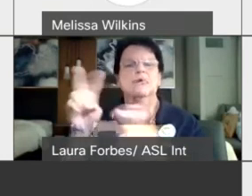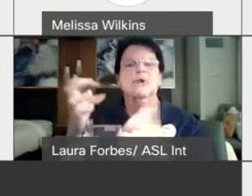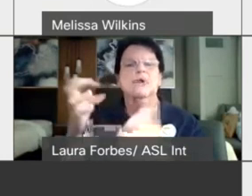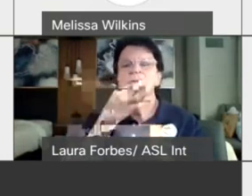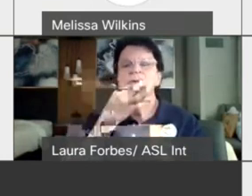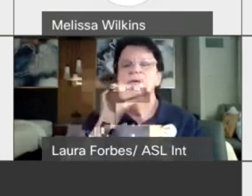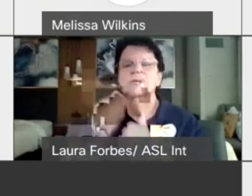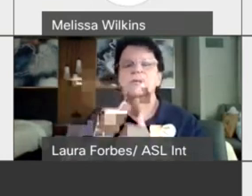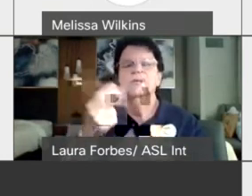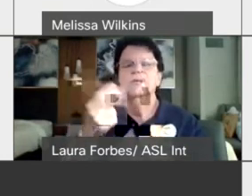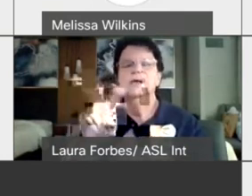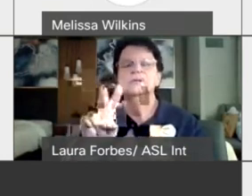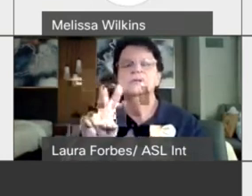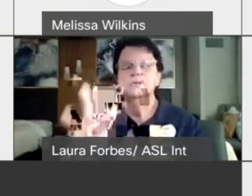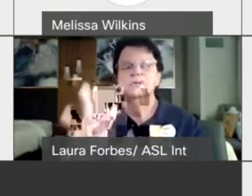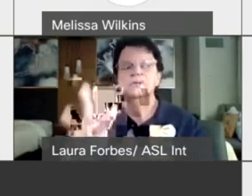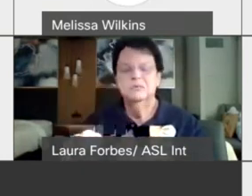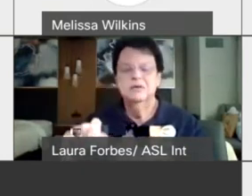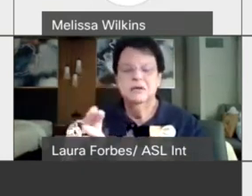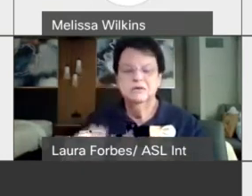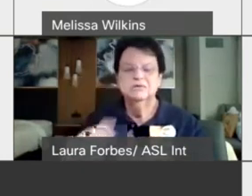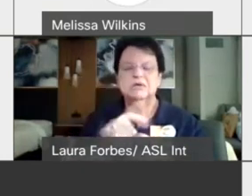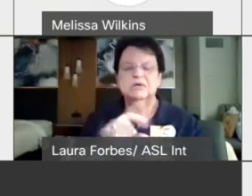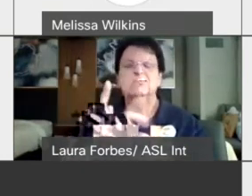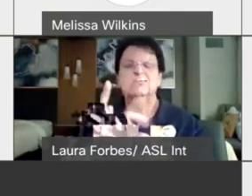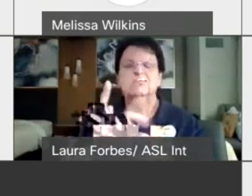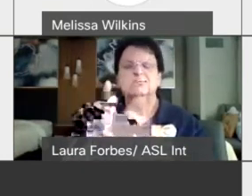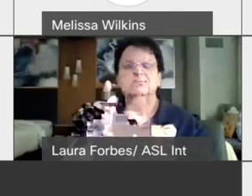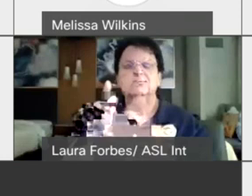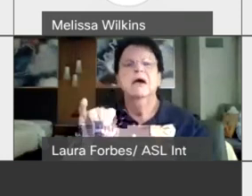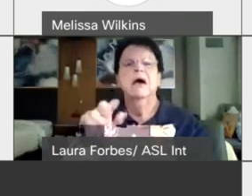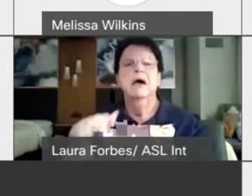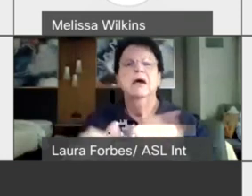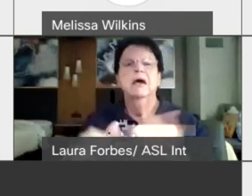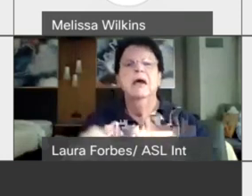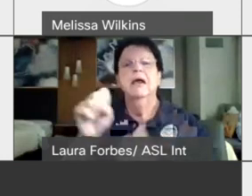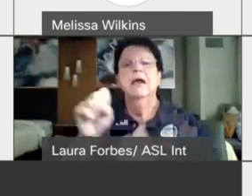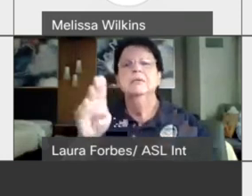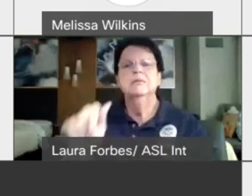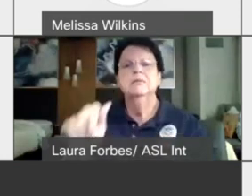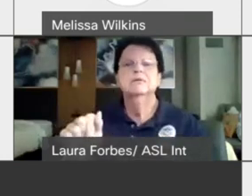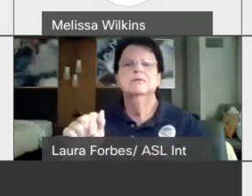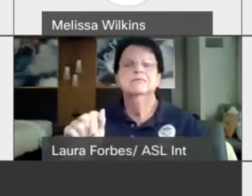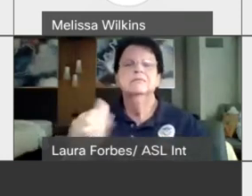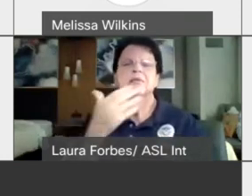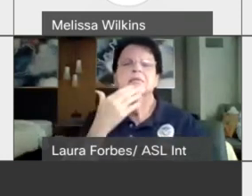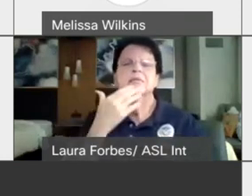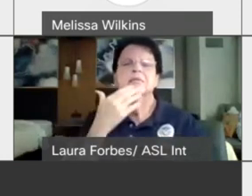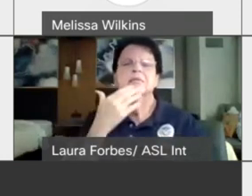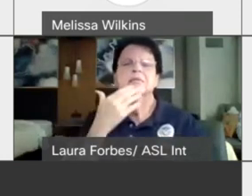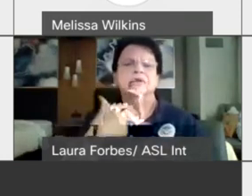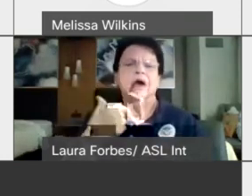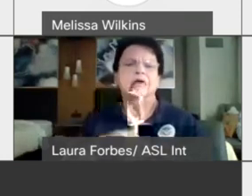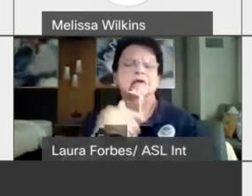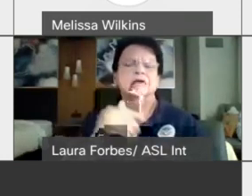hazard mitigation, public administration, individual assistance, and SBA. Thank you so much for having us tonight.